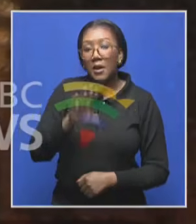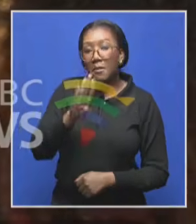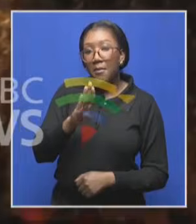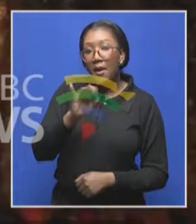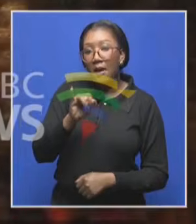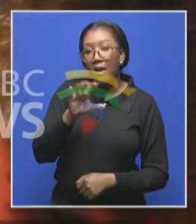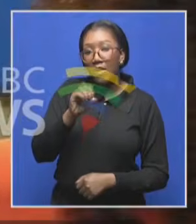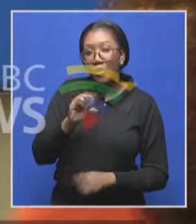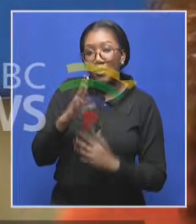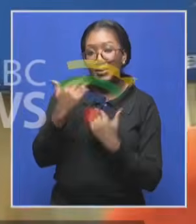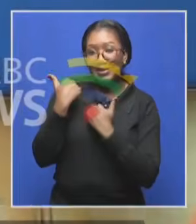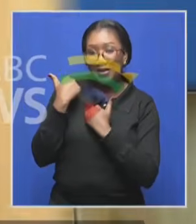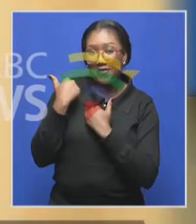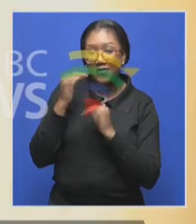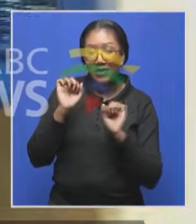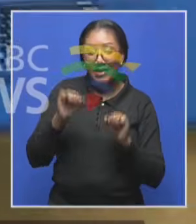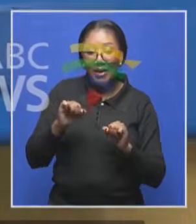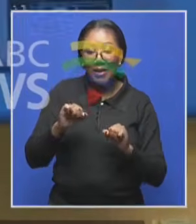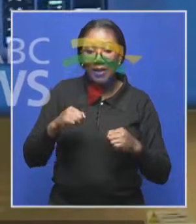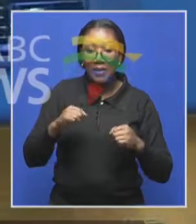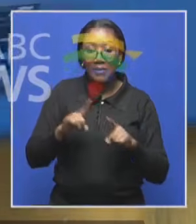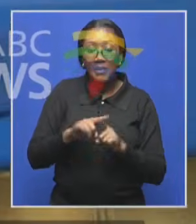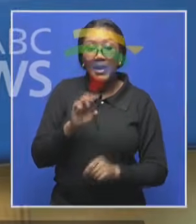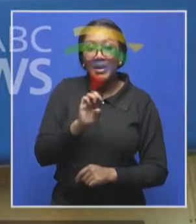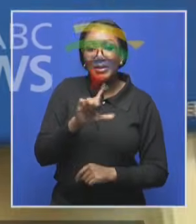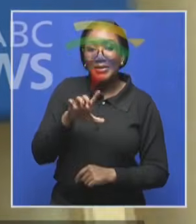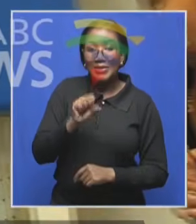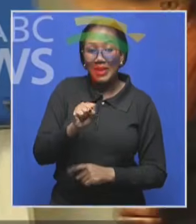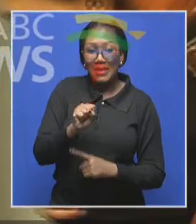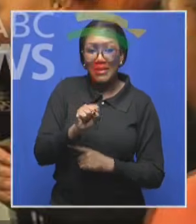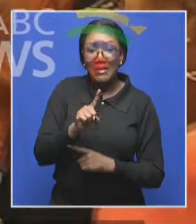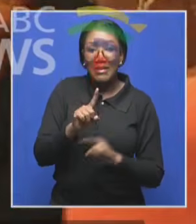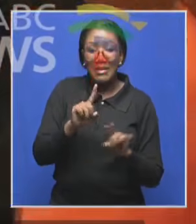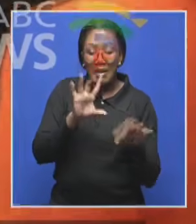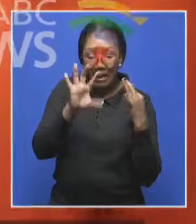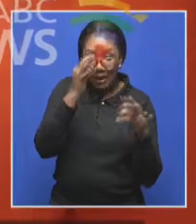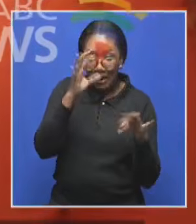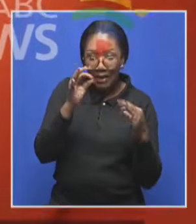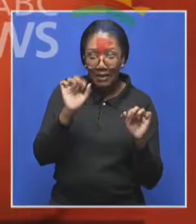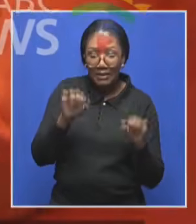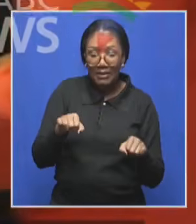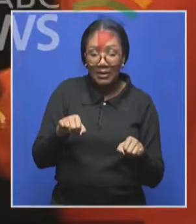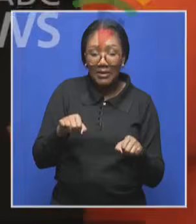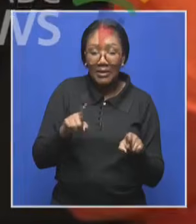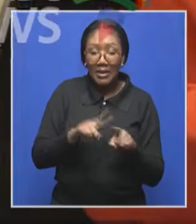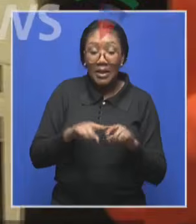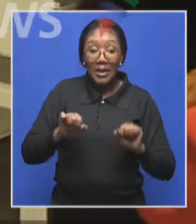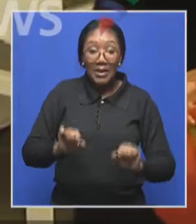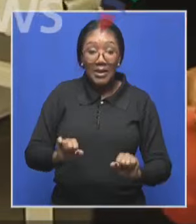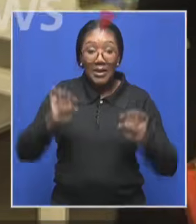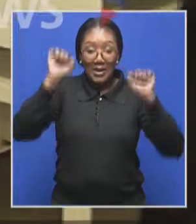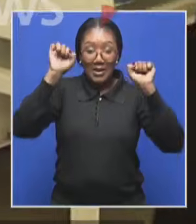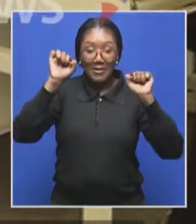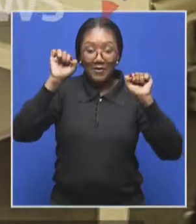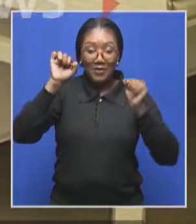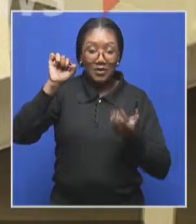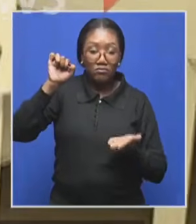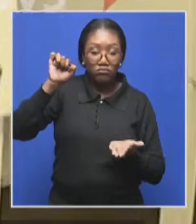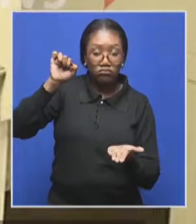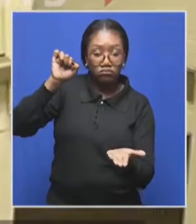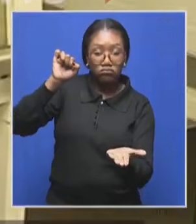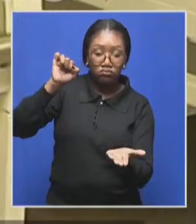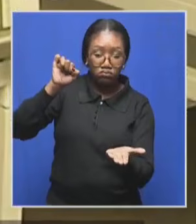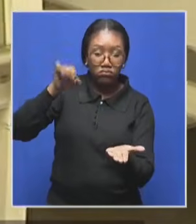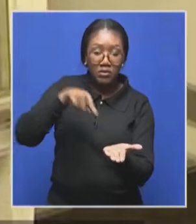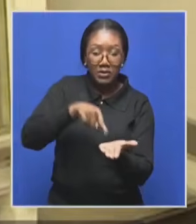Biosafety, this is where you can analyze the cells. So I know that yesterday they explained, you literally lift it up, your hands go in, you're able to, study